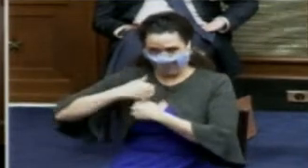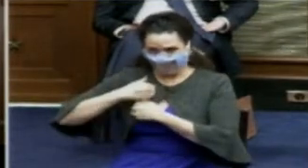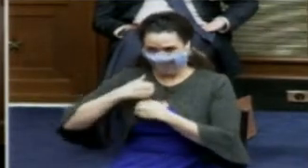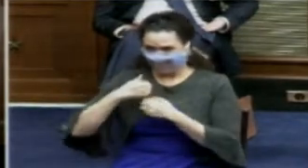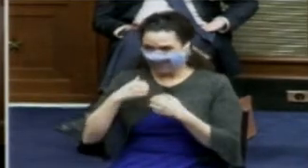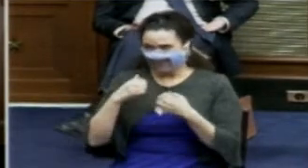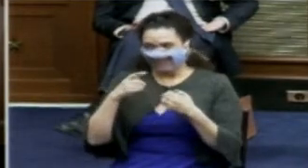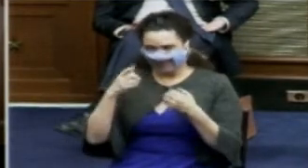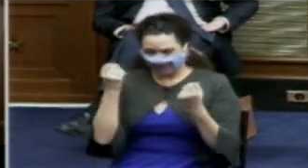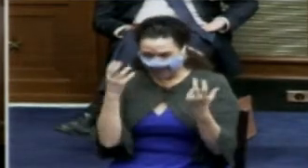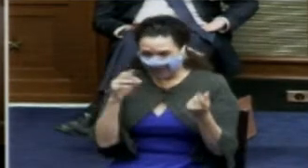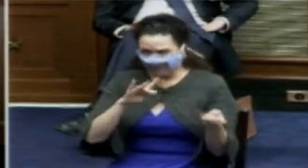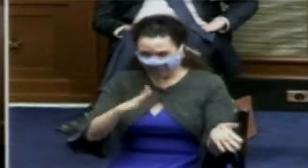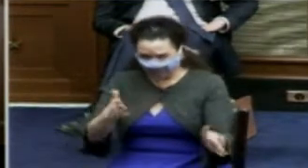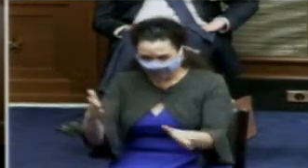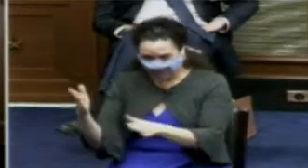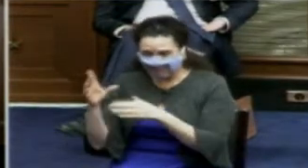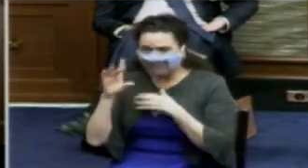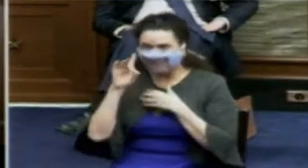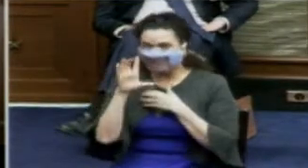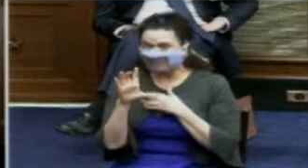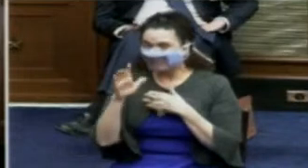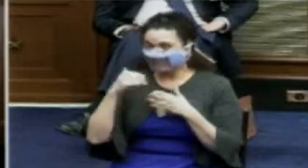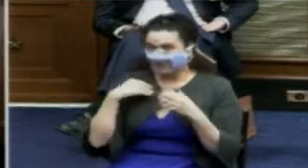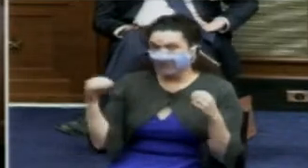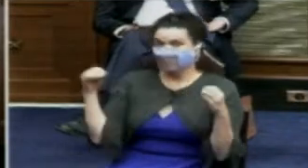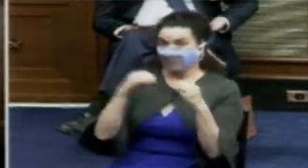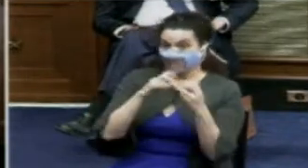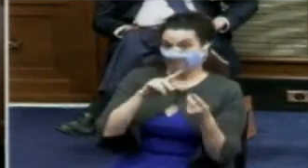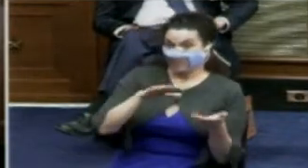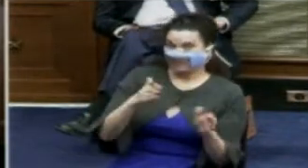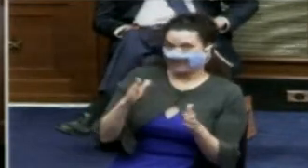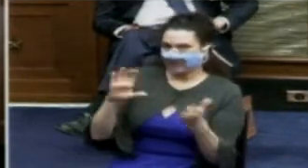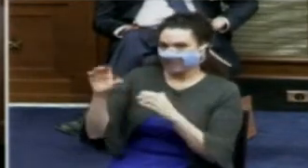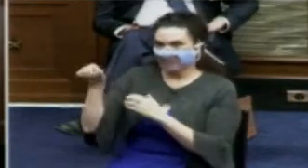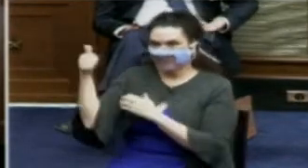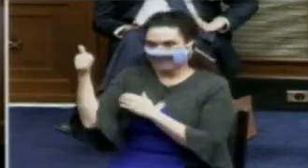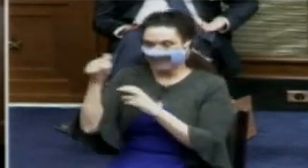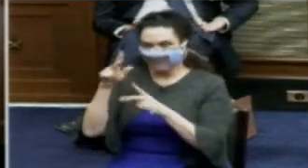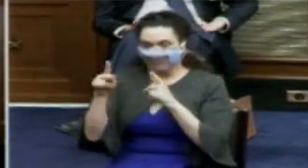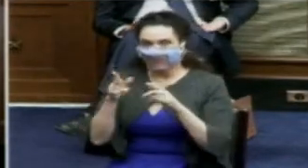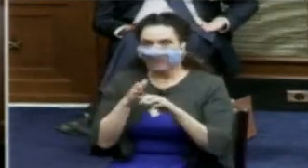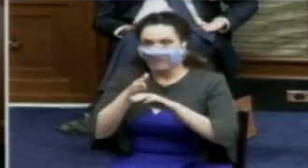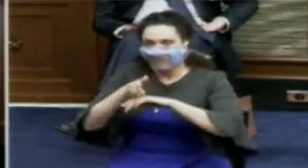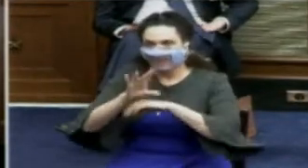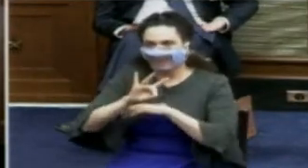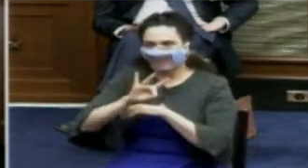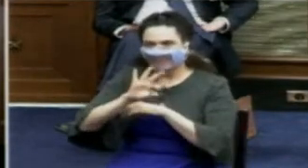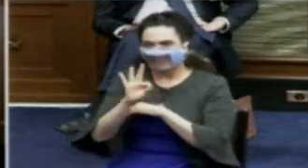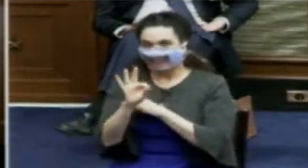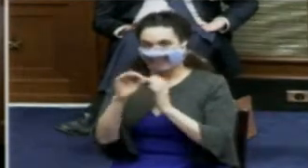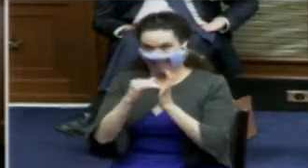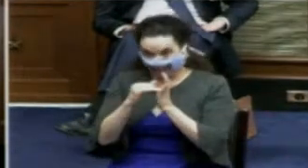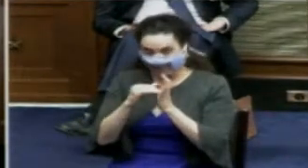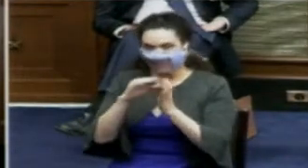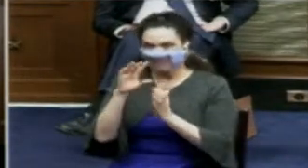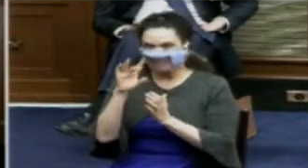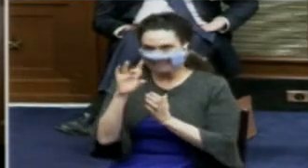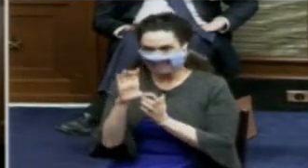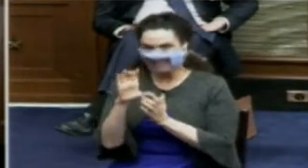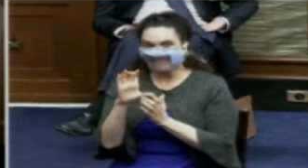more casualties than 10 states. More than 89,000 DC residents served in World War II,